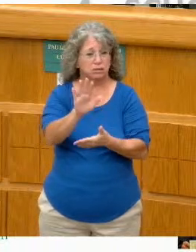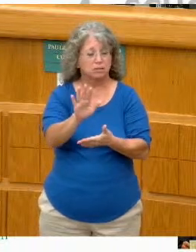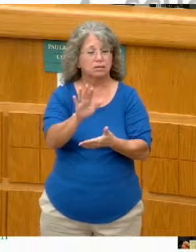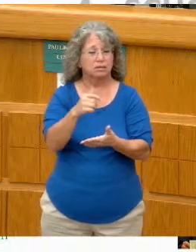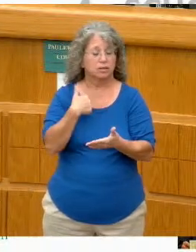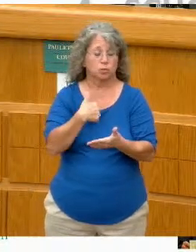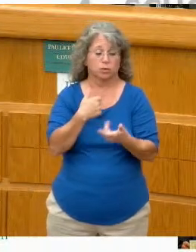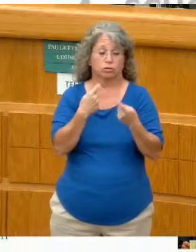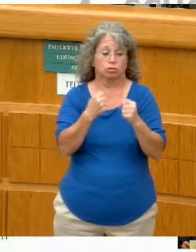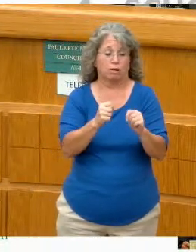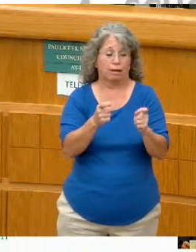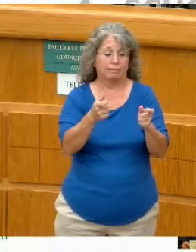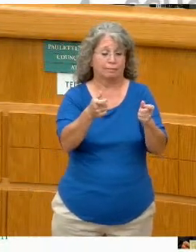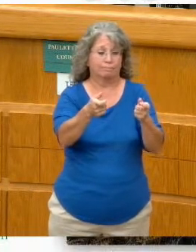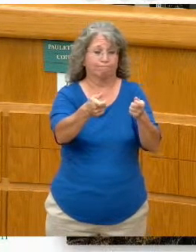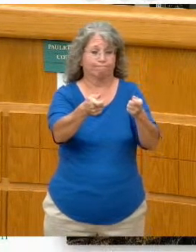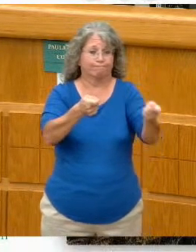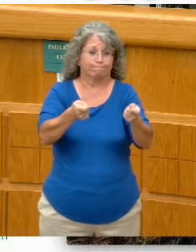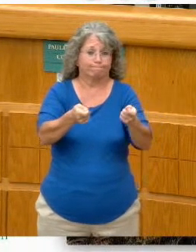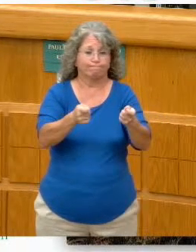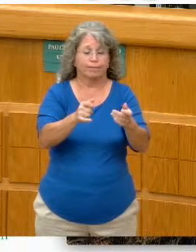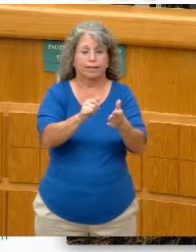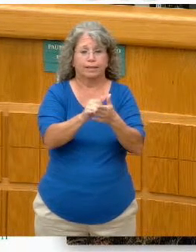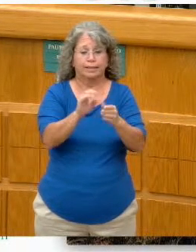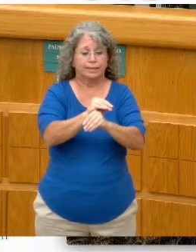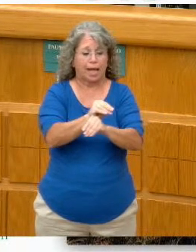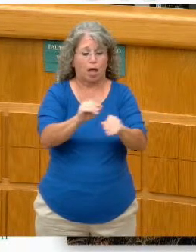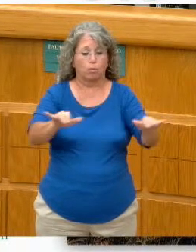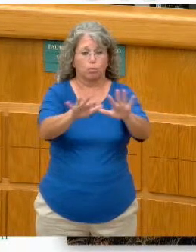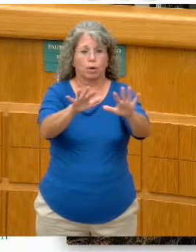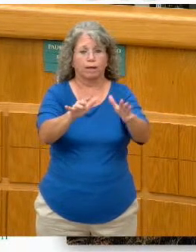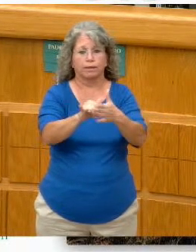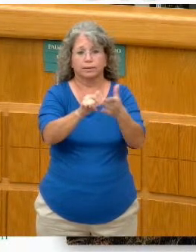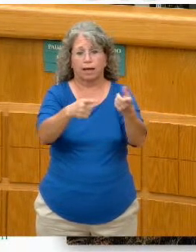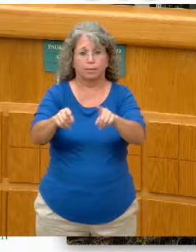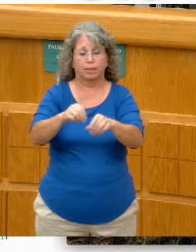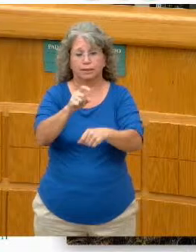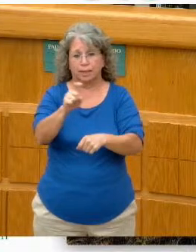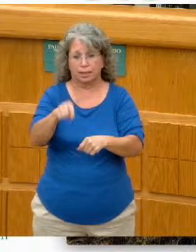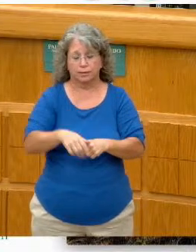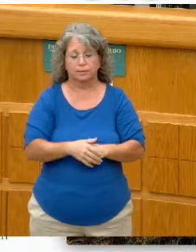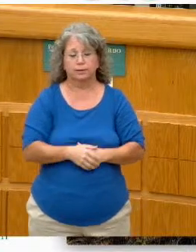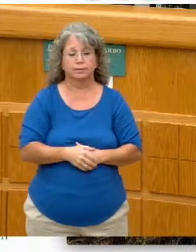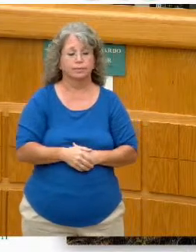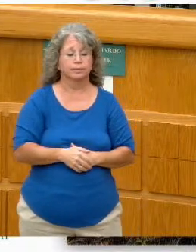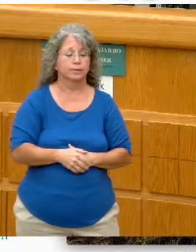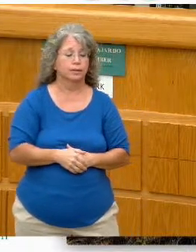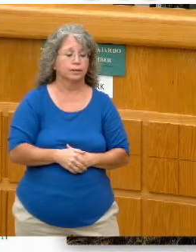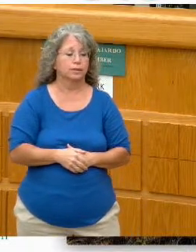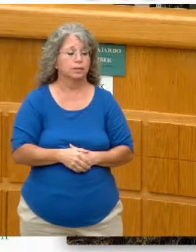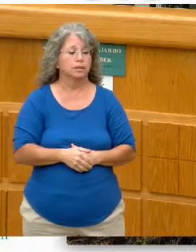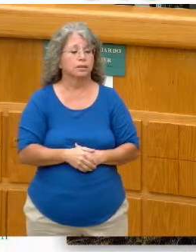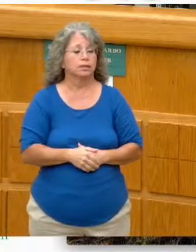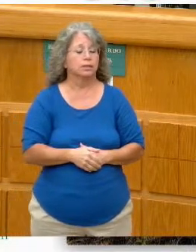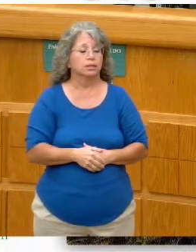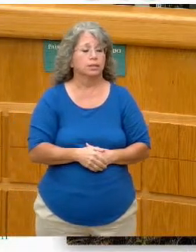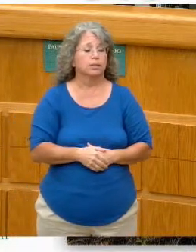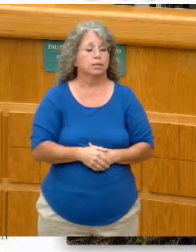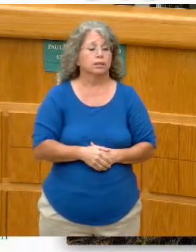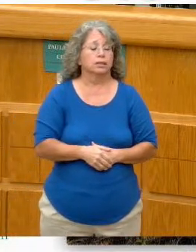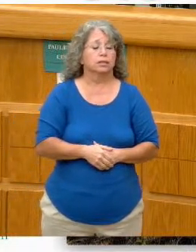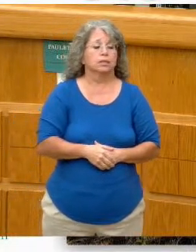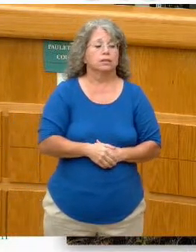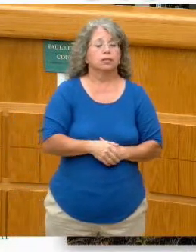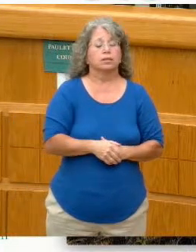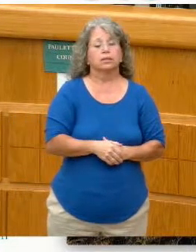that's occurred locally and in the state of Texas. Just as last week, we estimate that the transmission